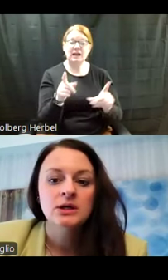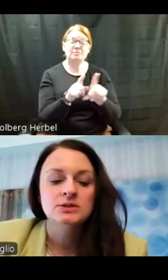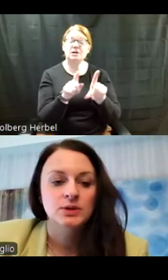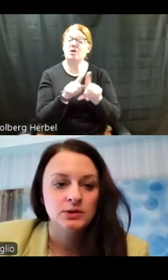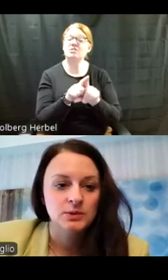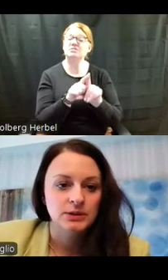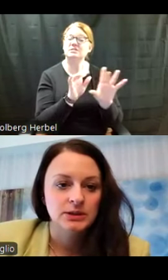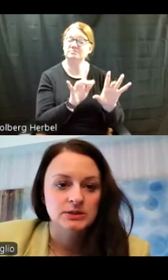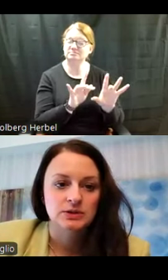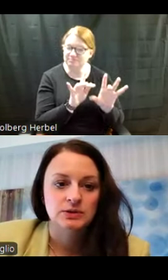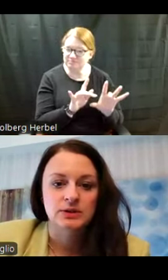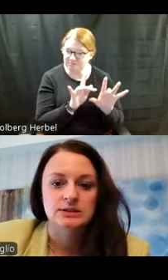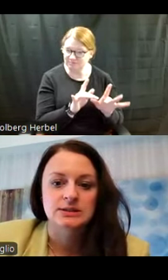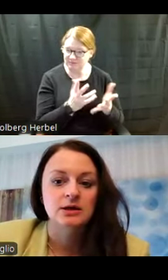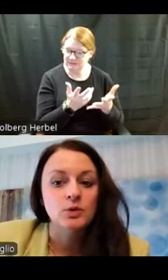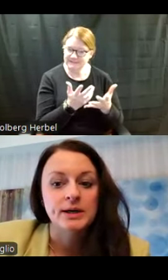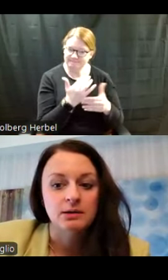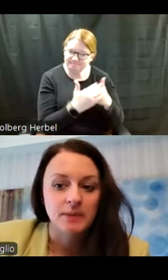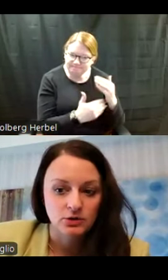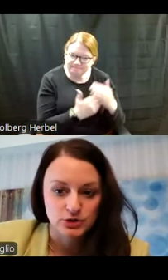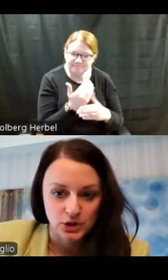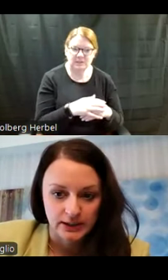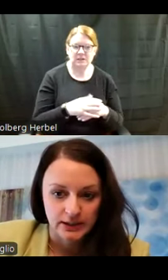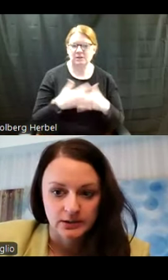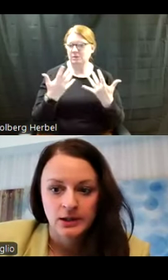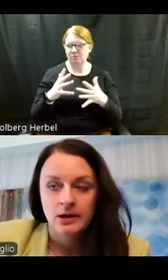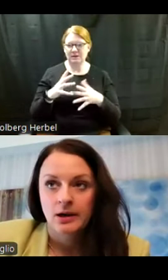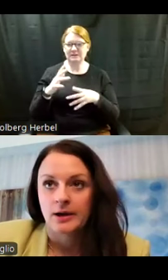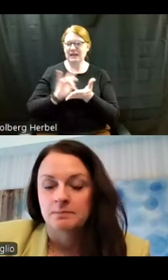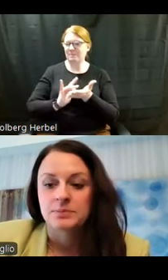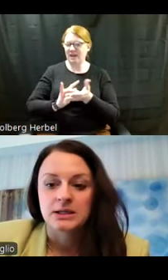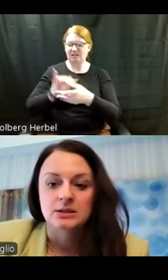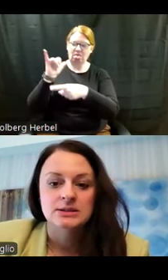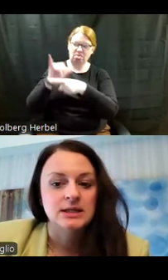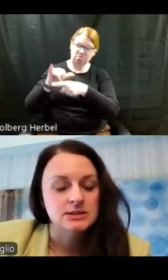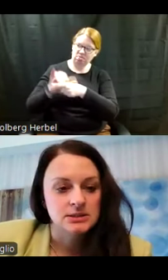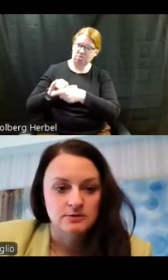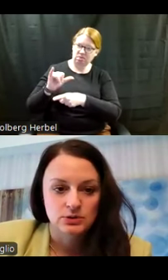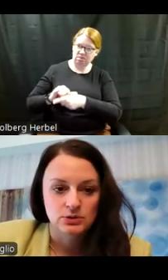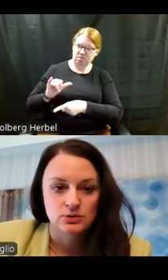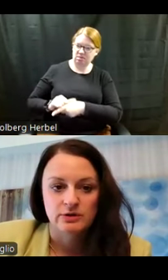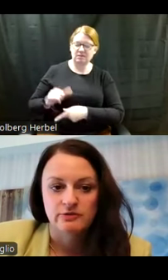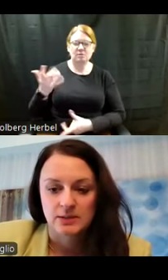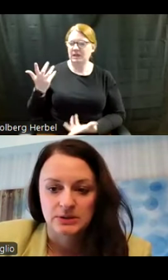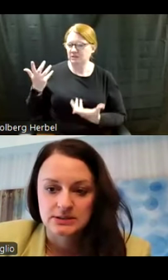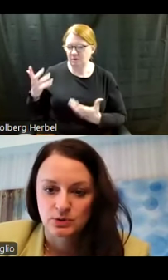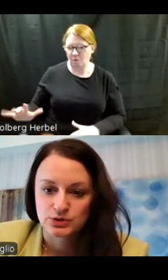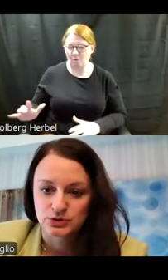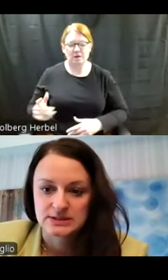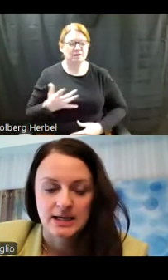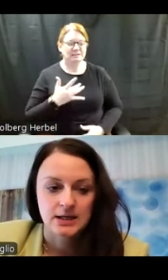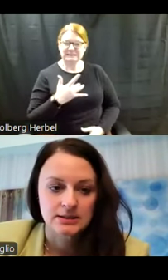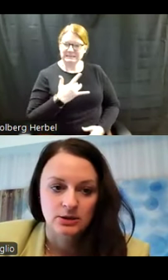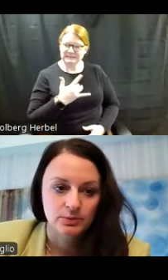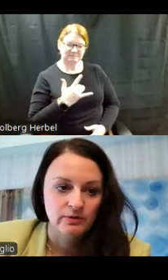possible. So here we're really concerned with things like avoiding medical jargon, being sensitive to the family's